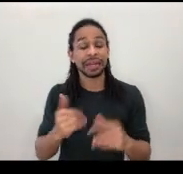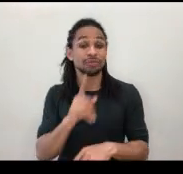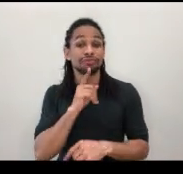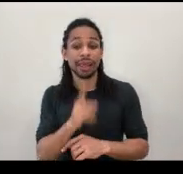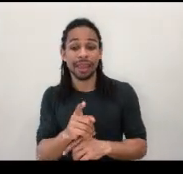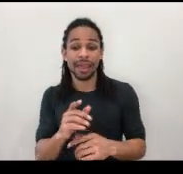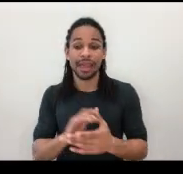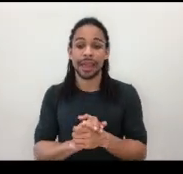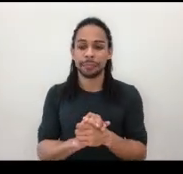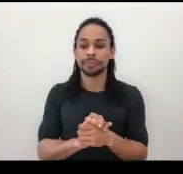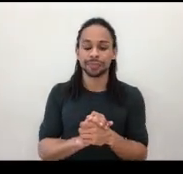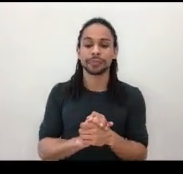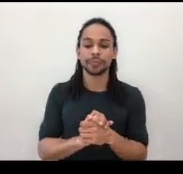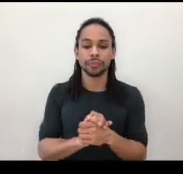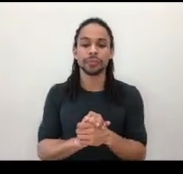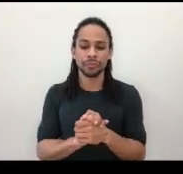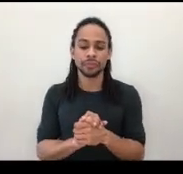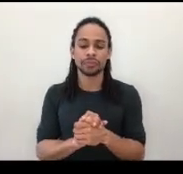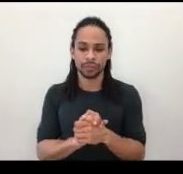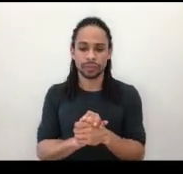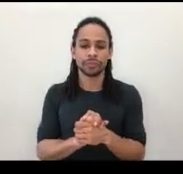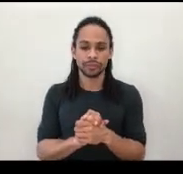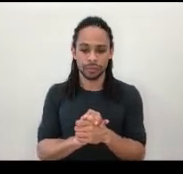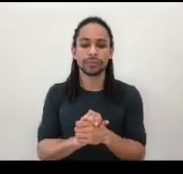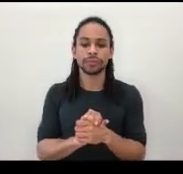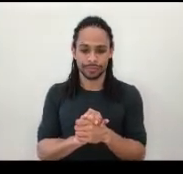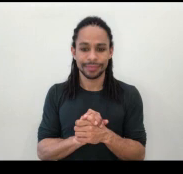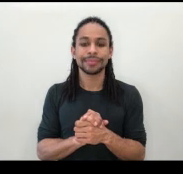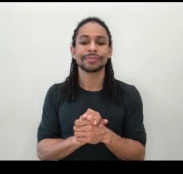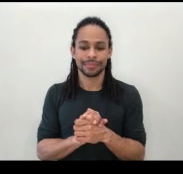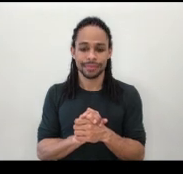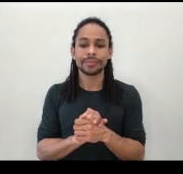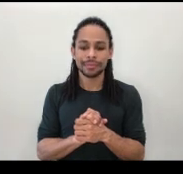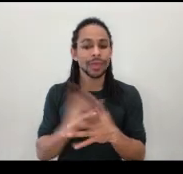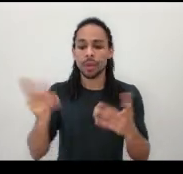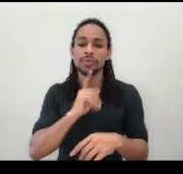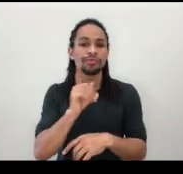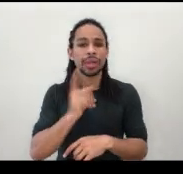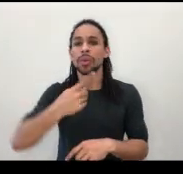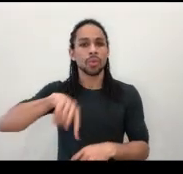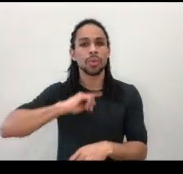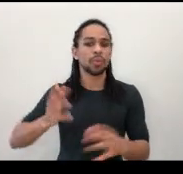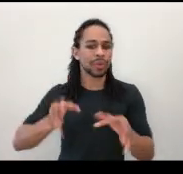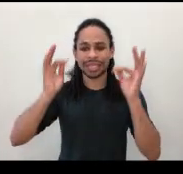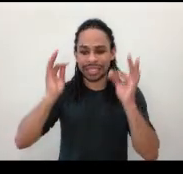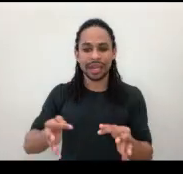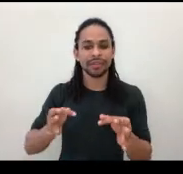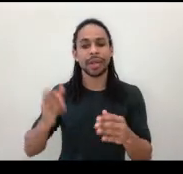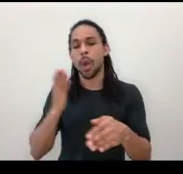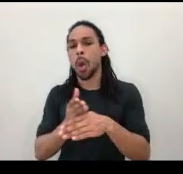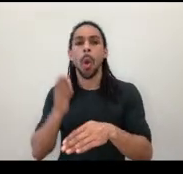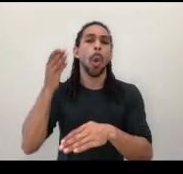It's really a reflection of life. We definitely